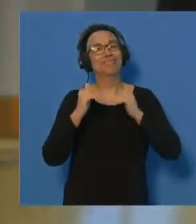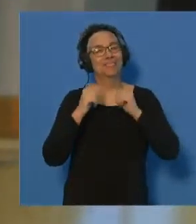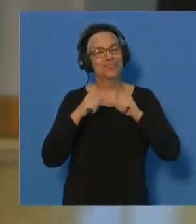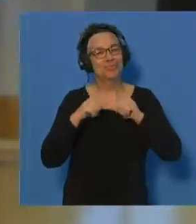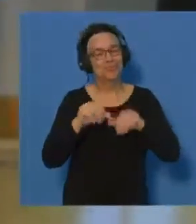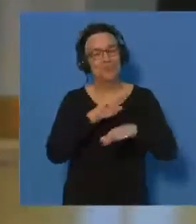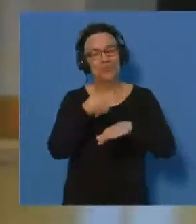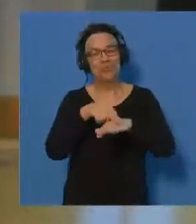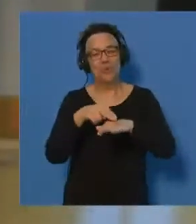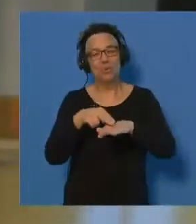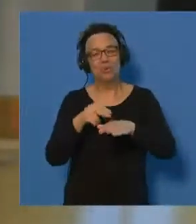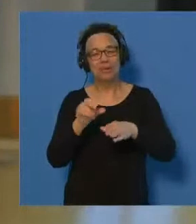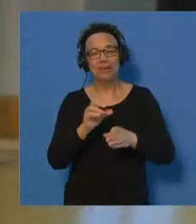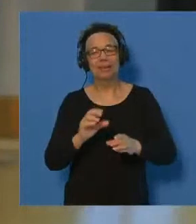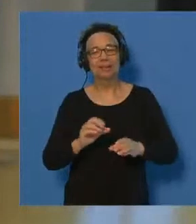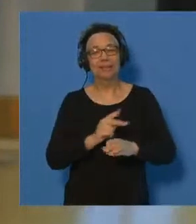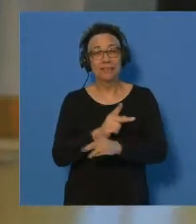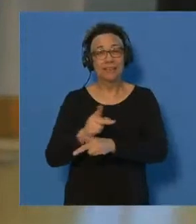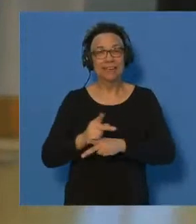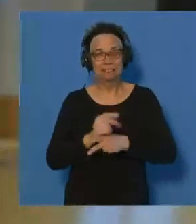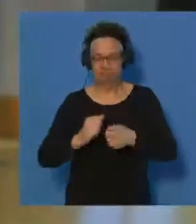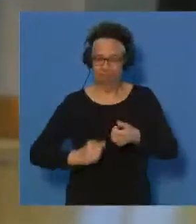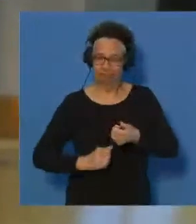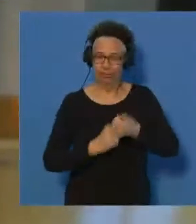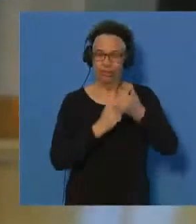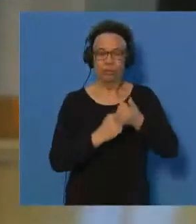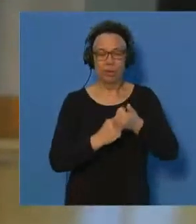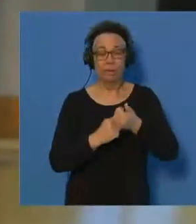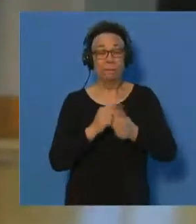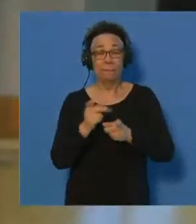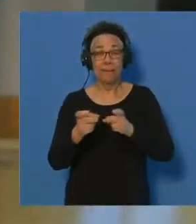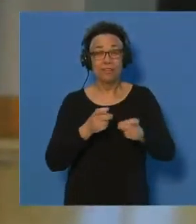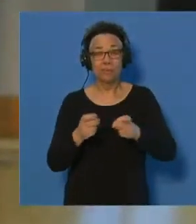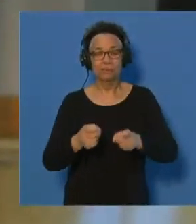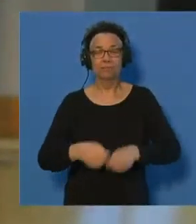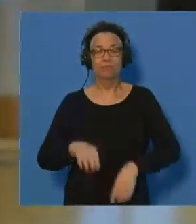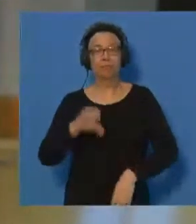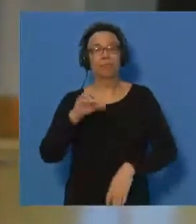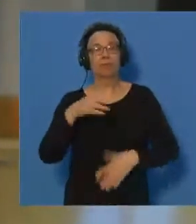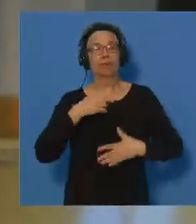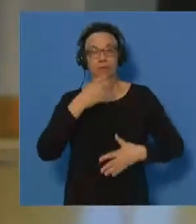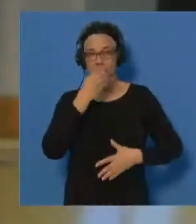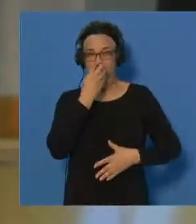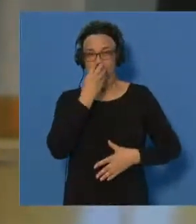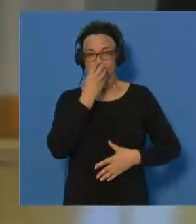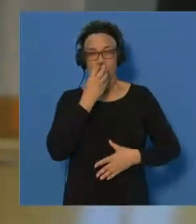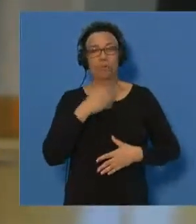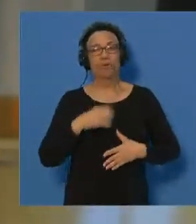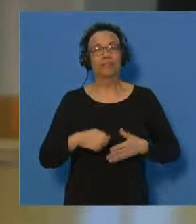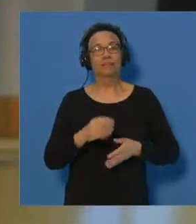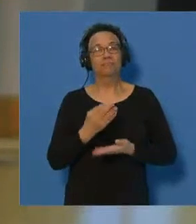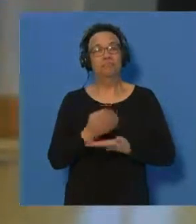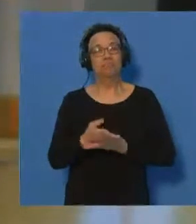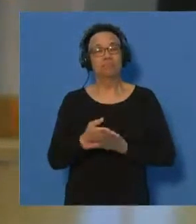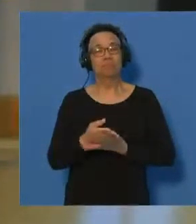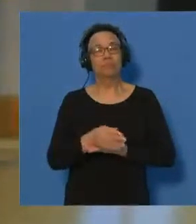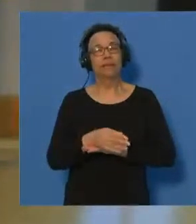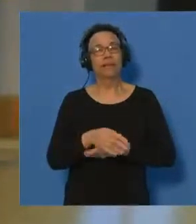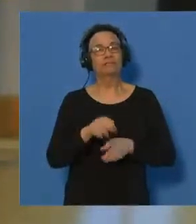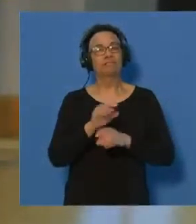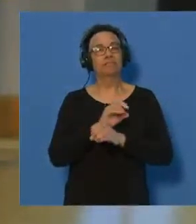is supportive management, oxygen supplementation, IV hydration, and non-evasive or